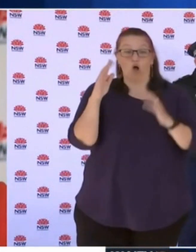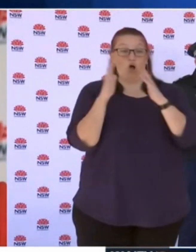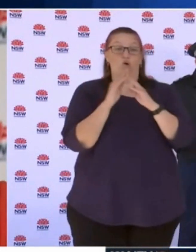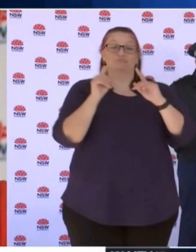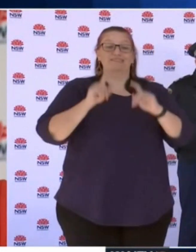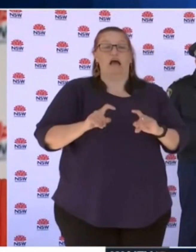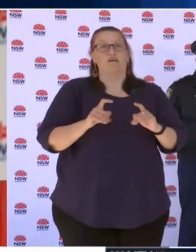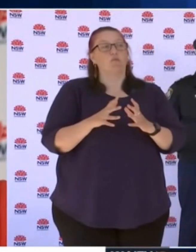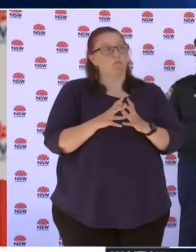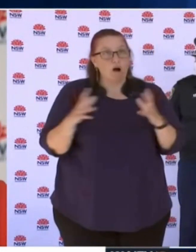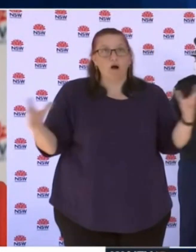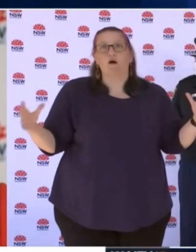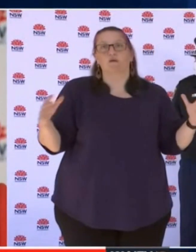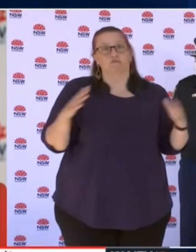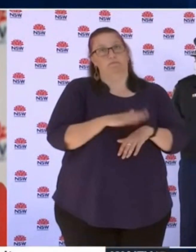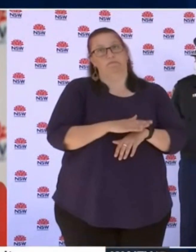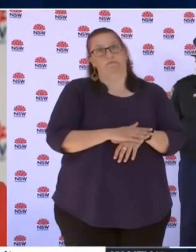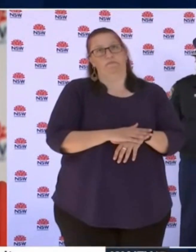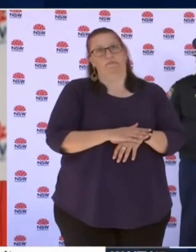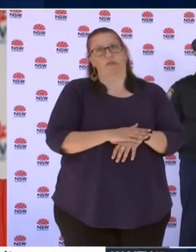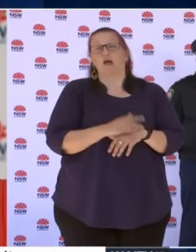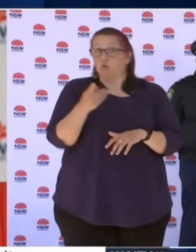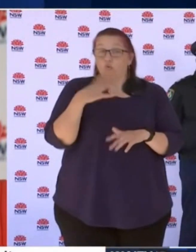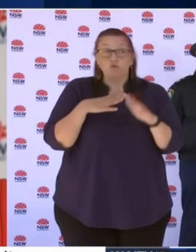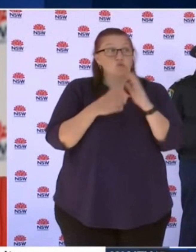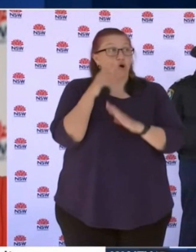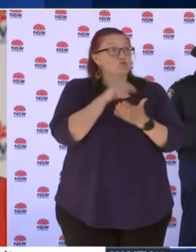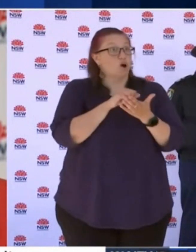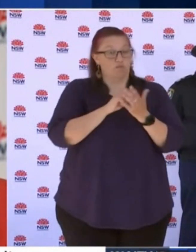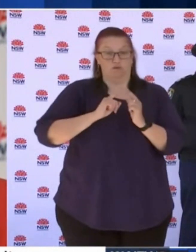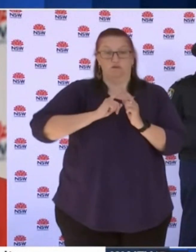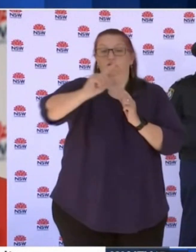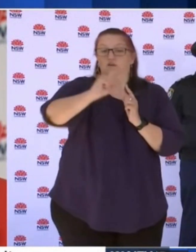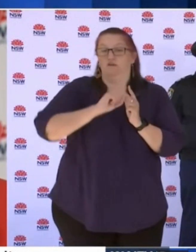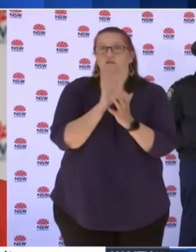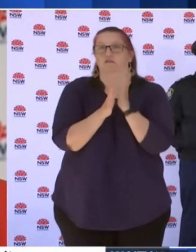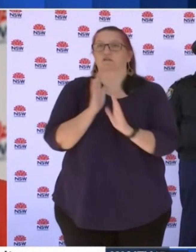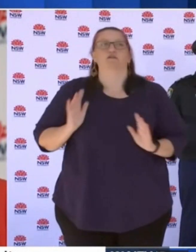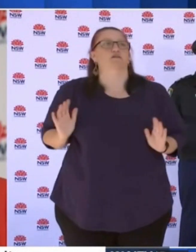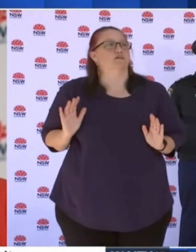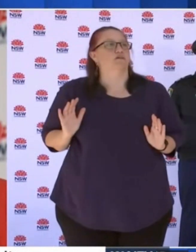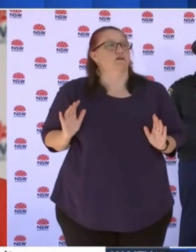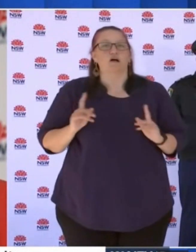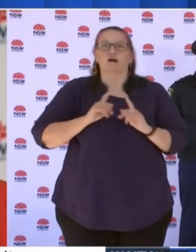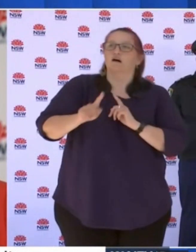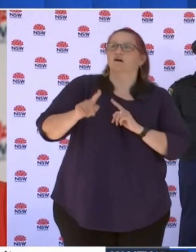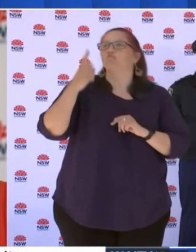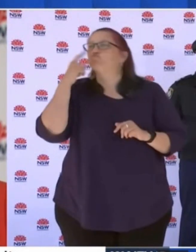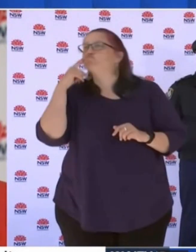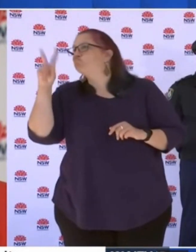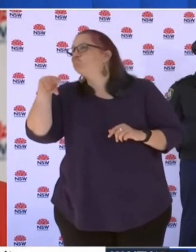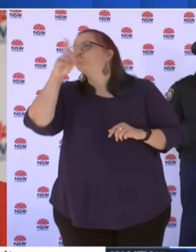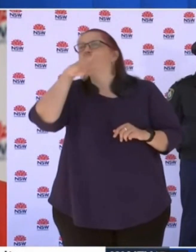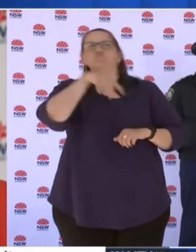as you can. Make sure that you're going at times that are not busy, maintaining that social distancing. Even if you haven't